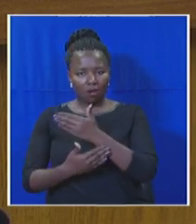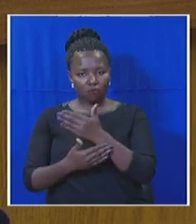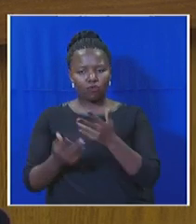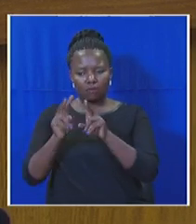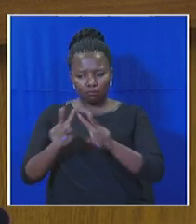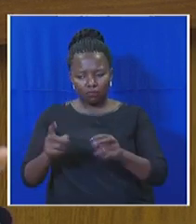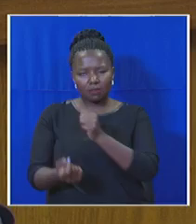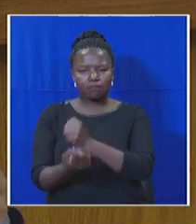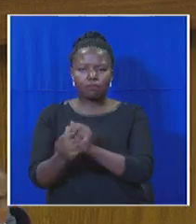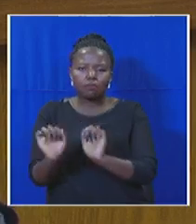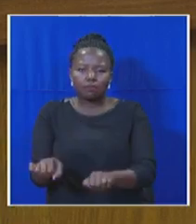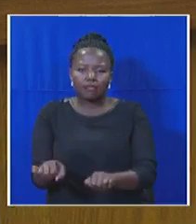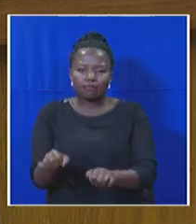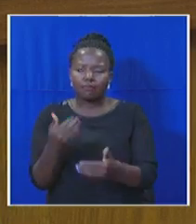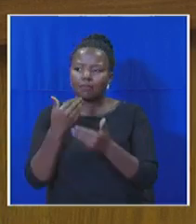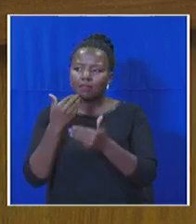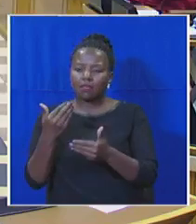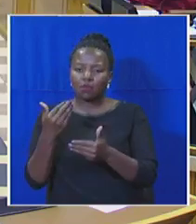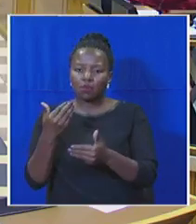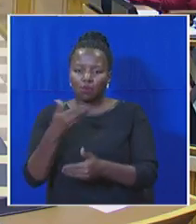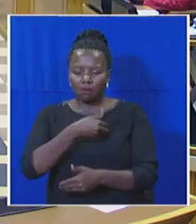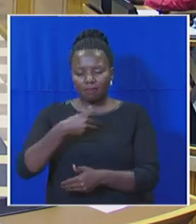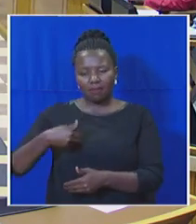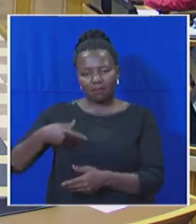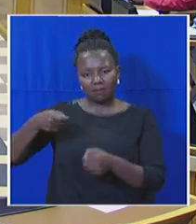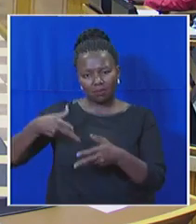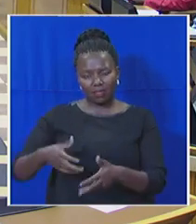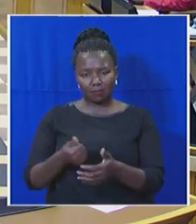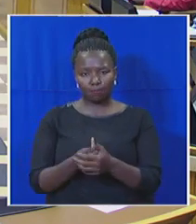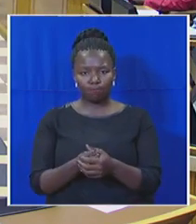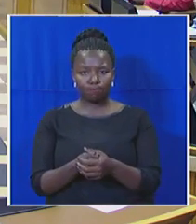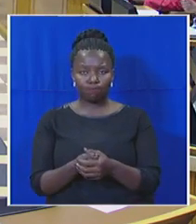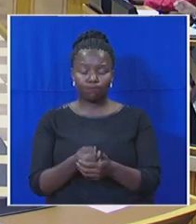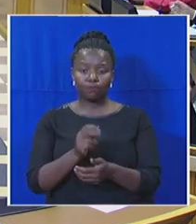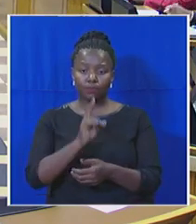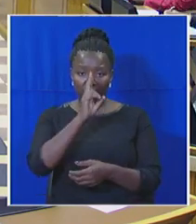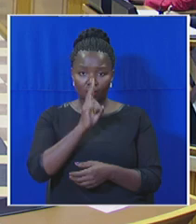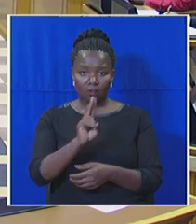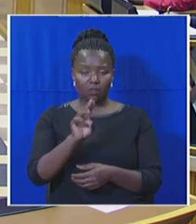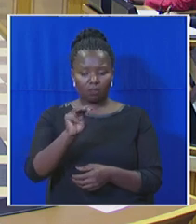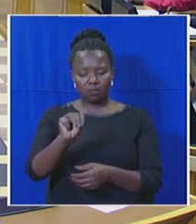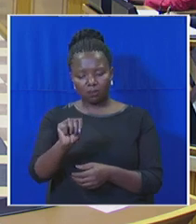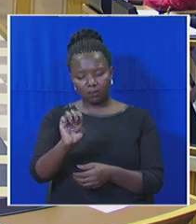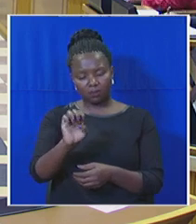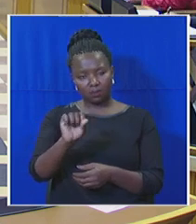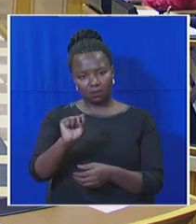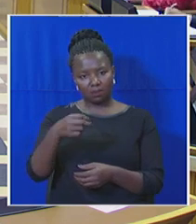process. I thank you, Madam Speaker. The Honorable Reverend Mishwe.